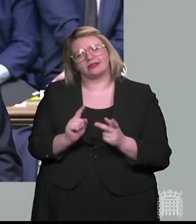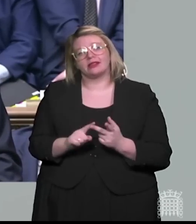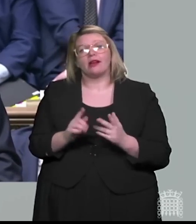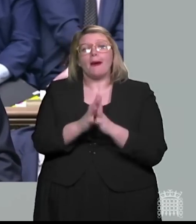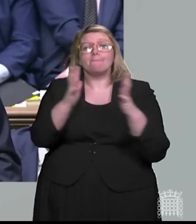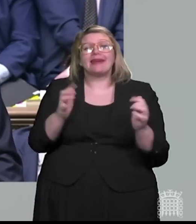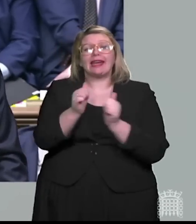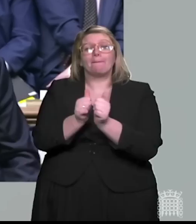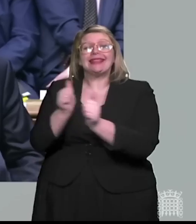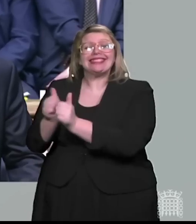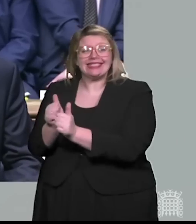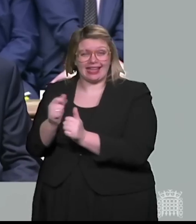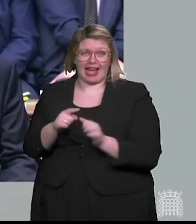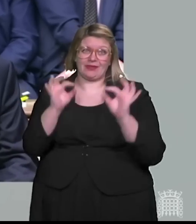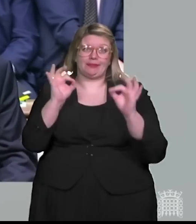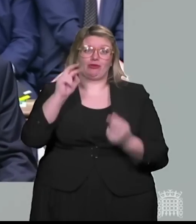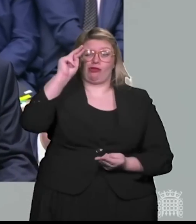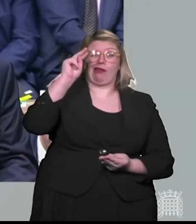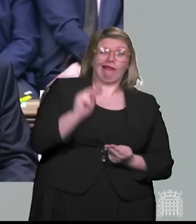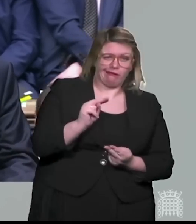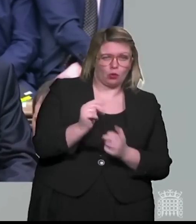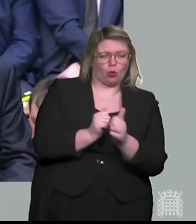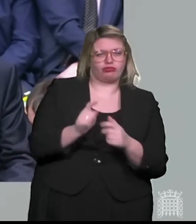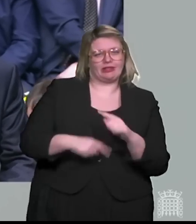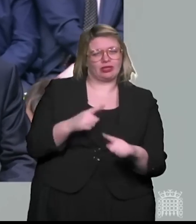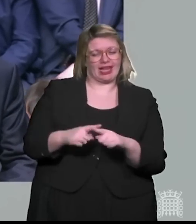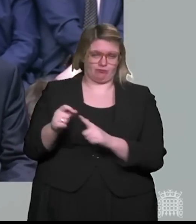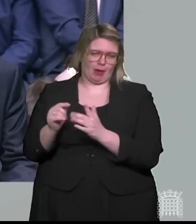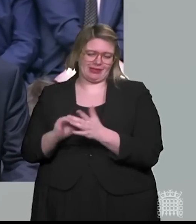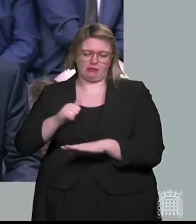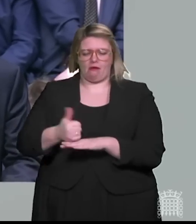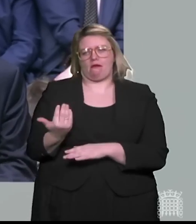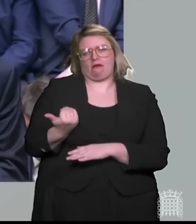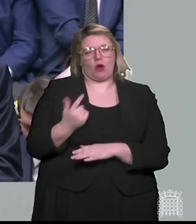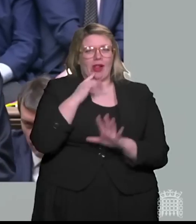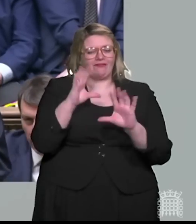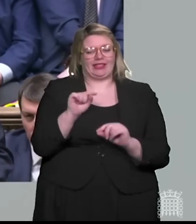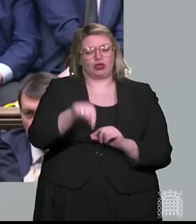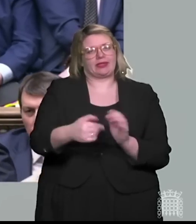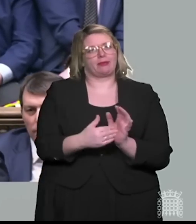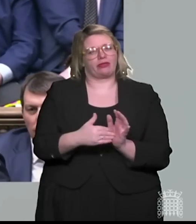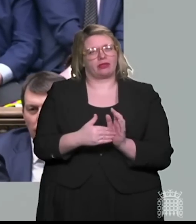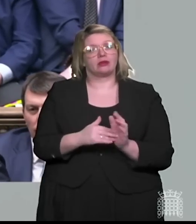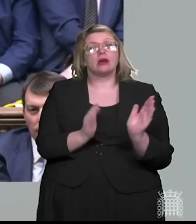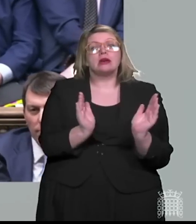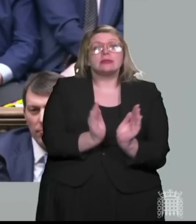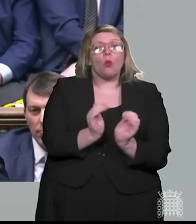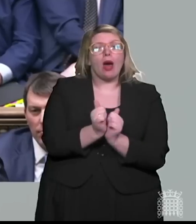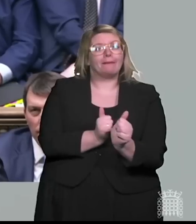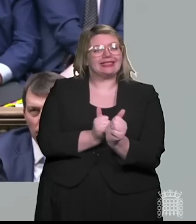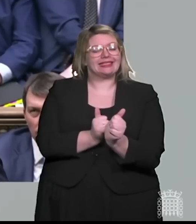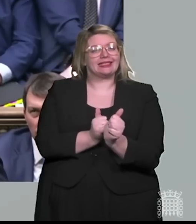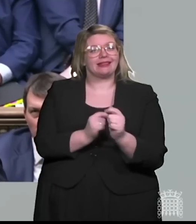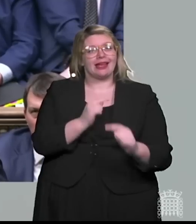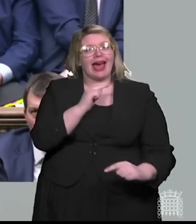we've had the super deduction, introduced by my right honourable friend, the Prime Minister, which ends this month. For smaller businesses, we've increased